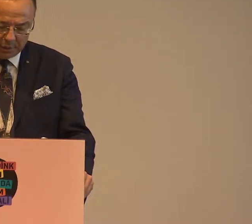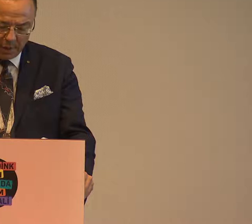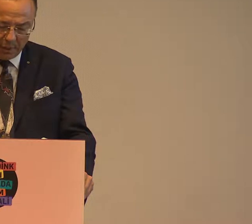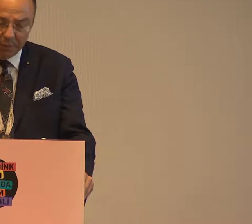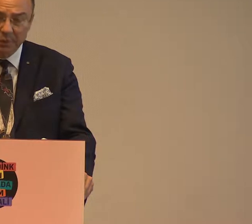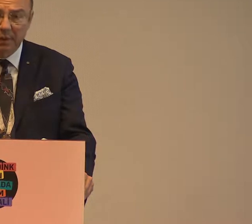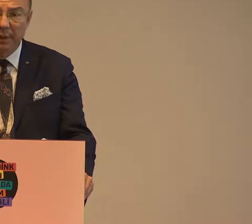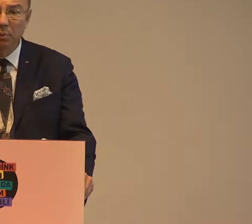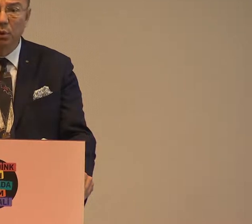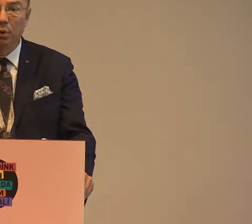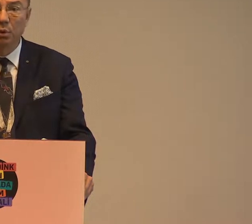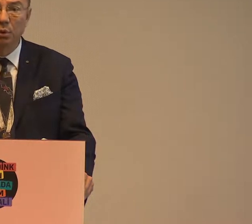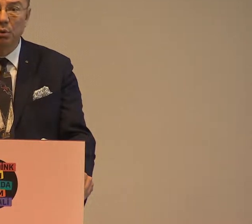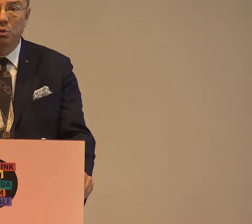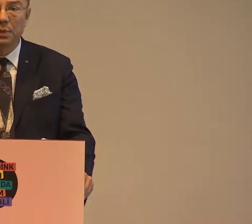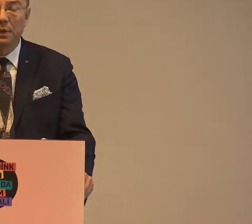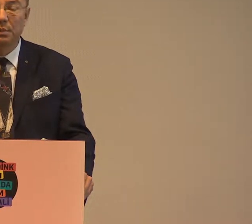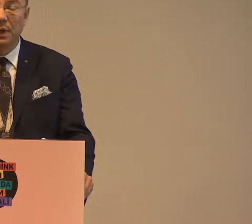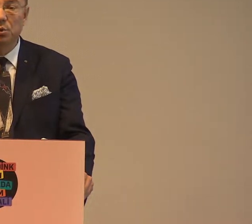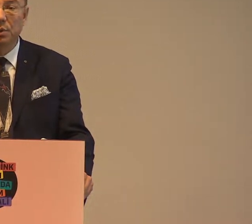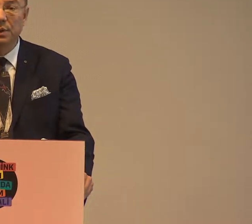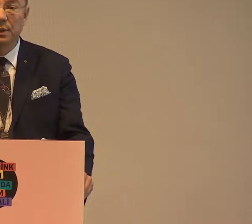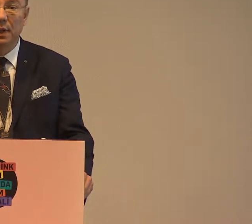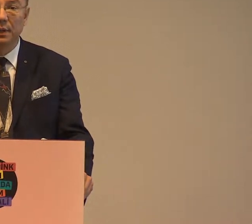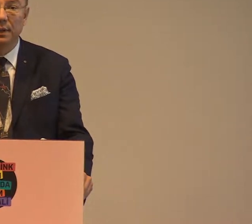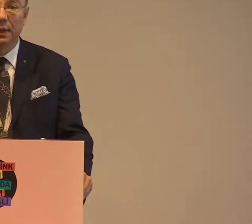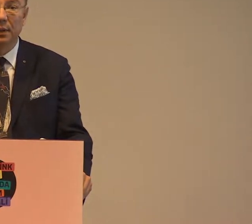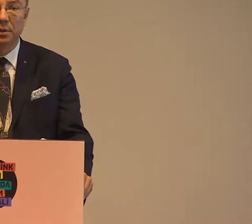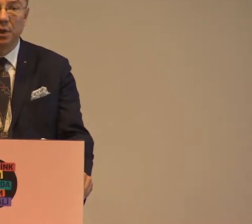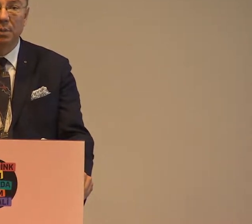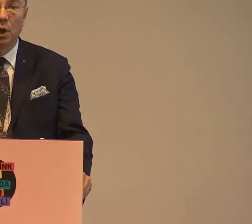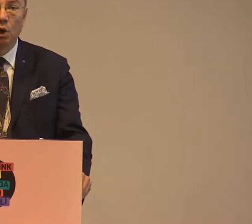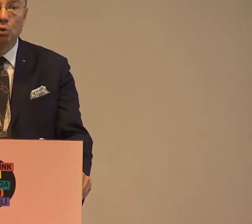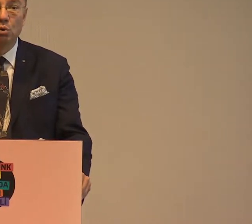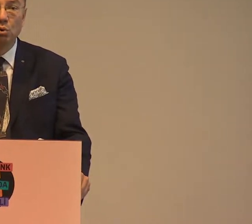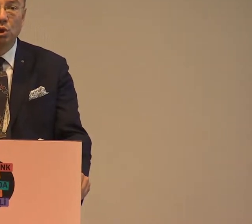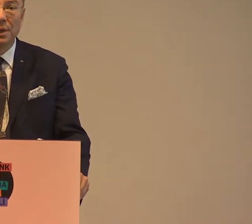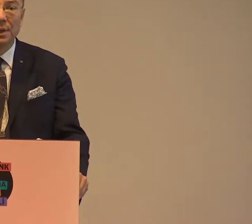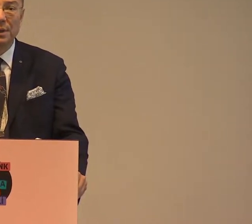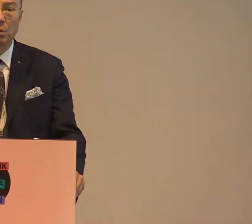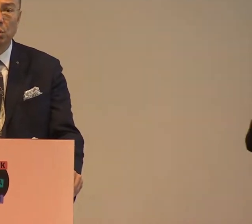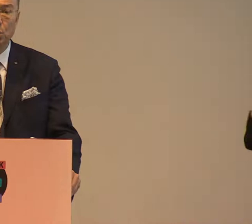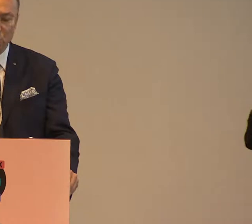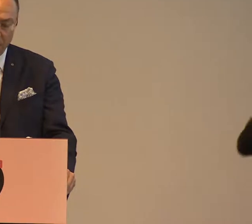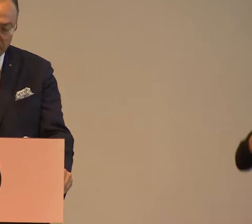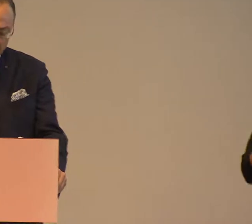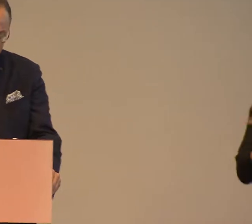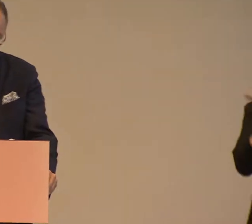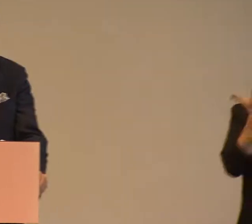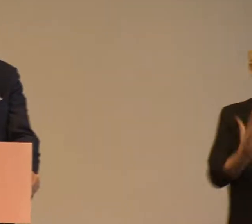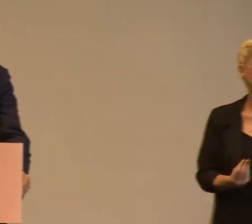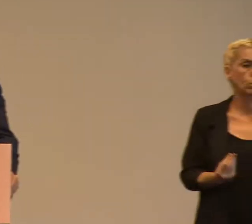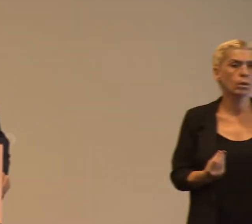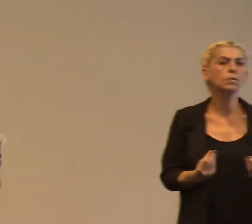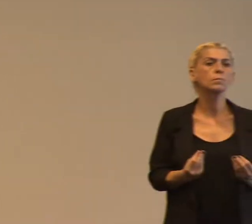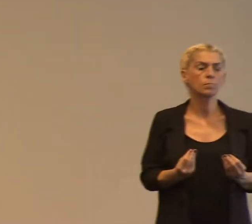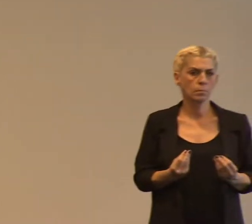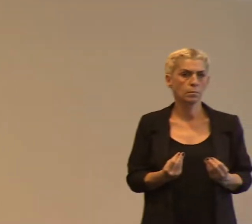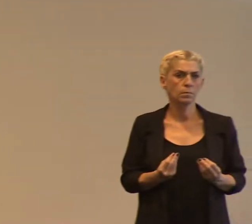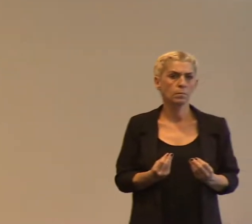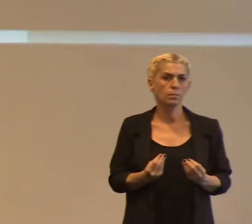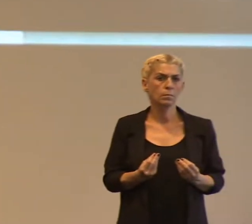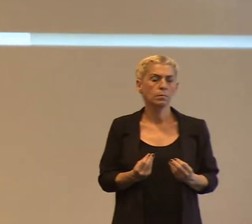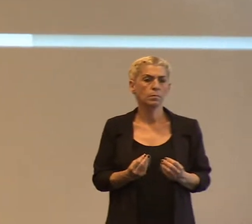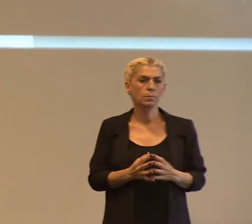2005 and what you see on the brain is not only limited to an electrical